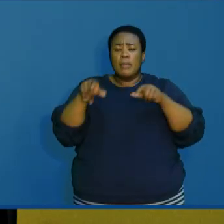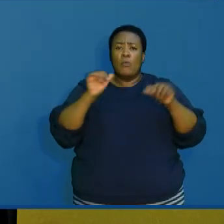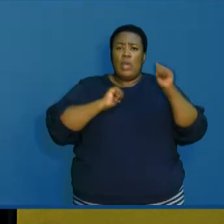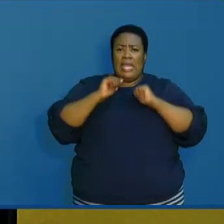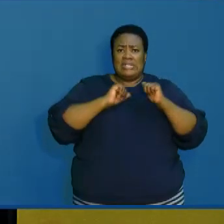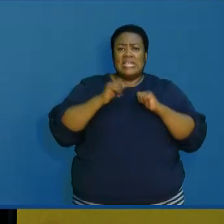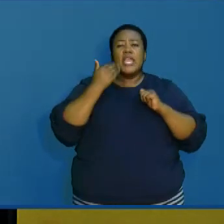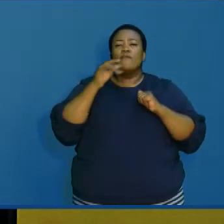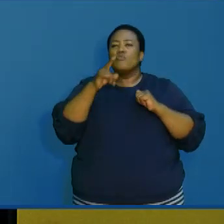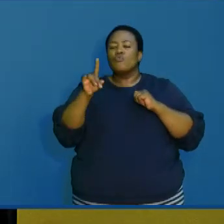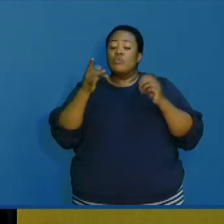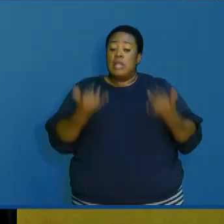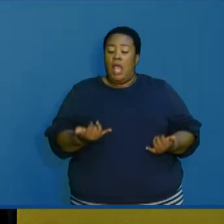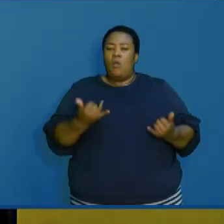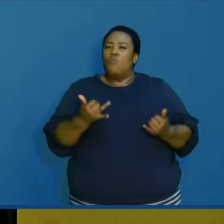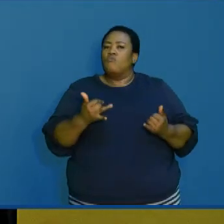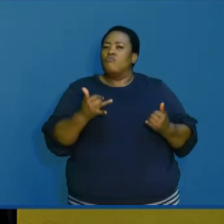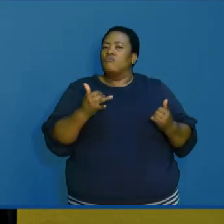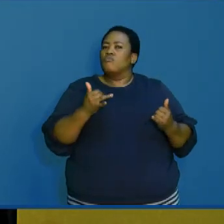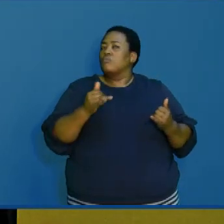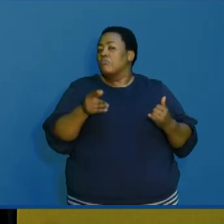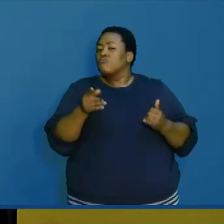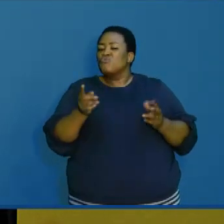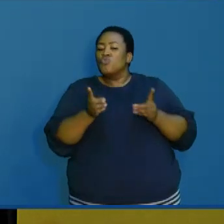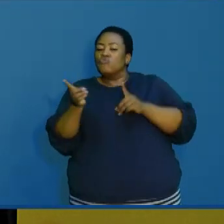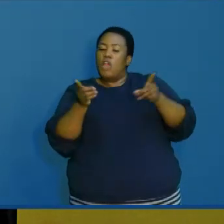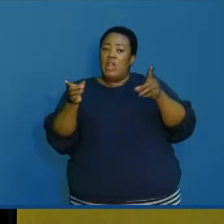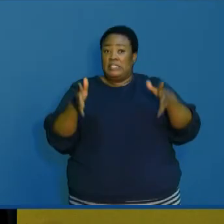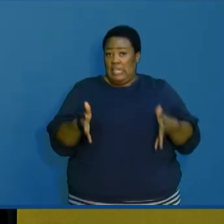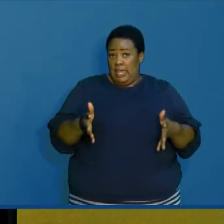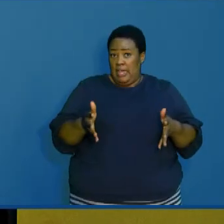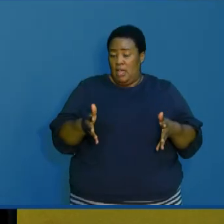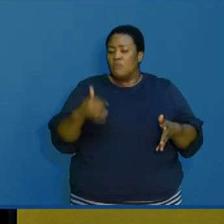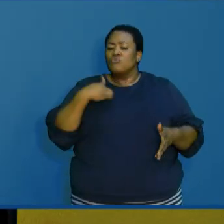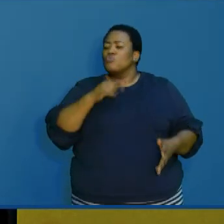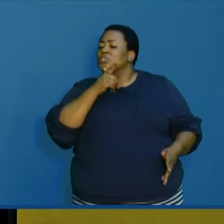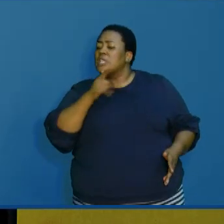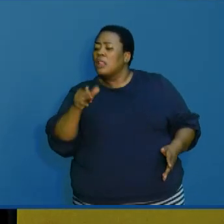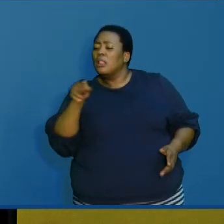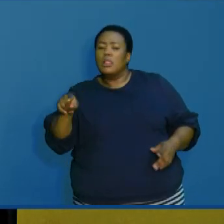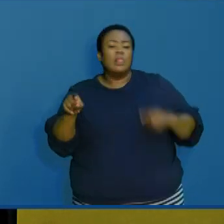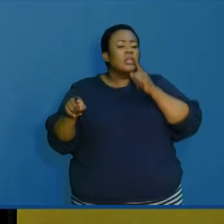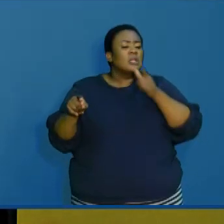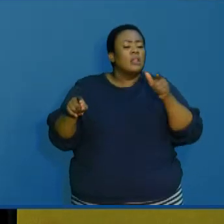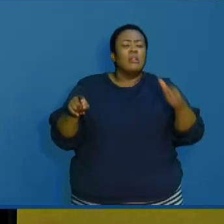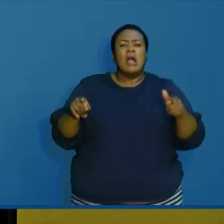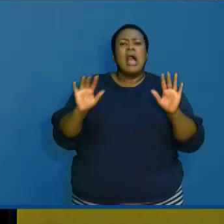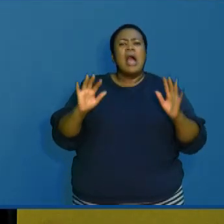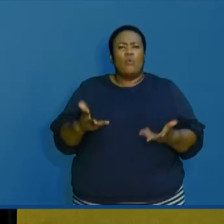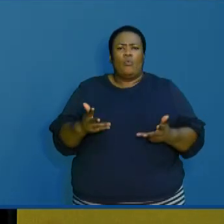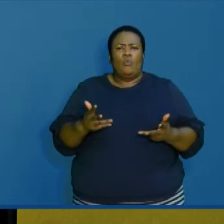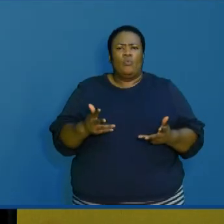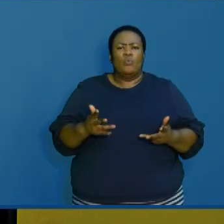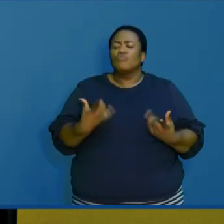this play, for example, what would you tell or direct your